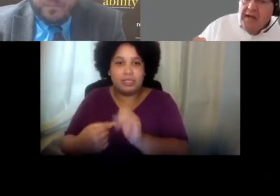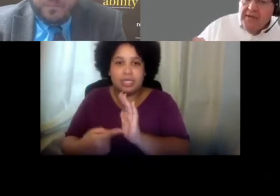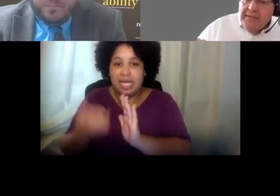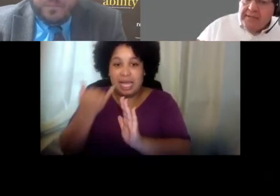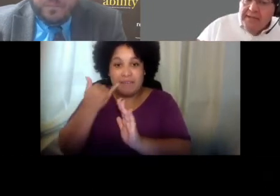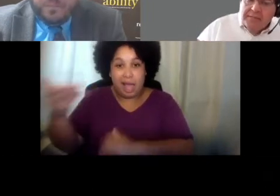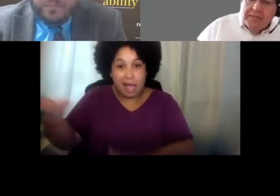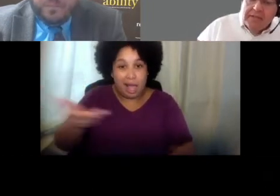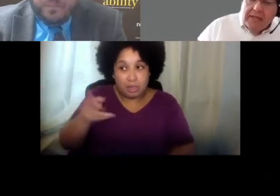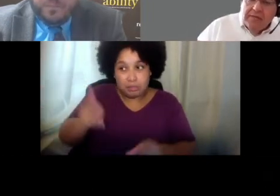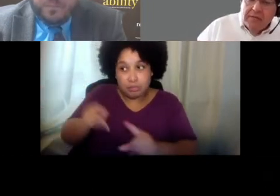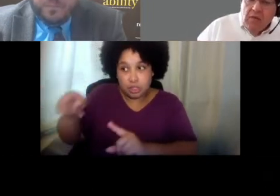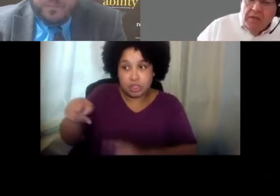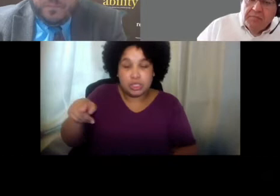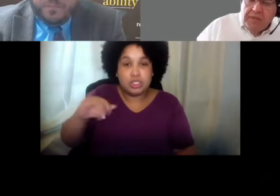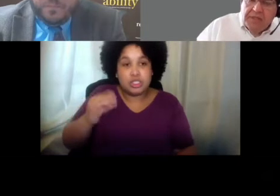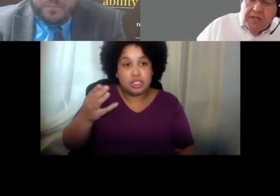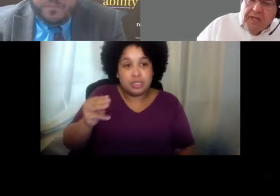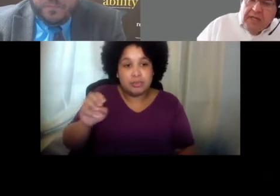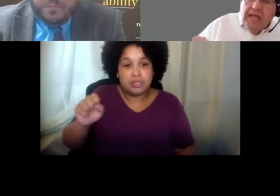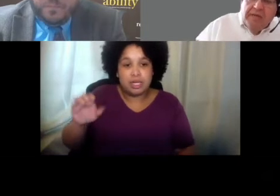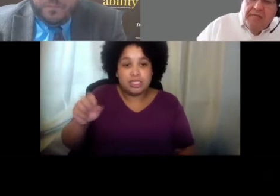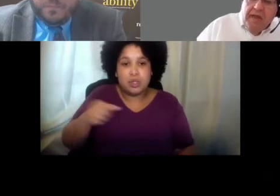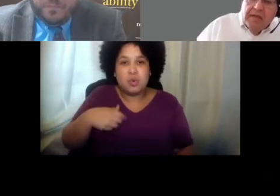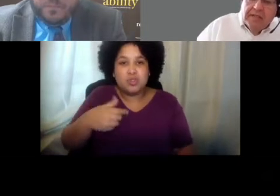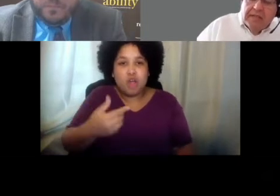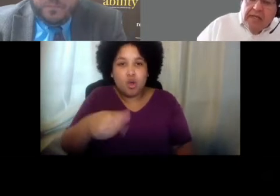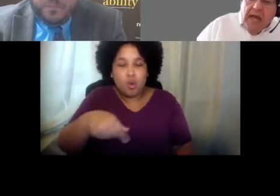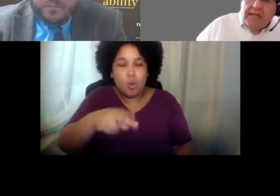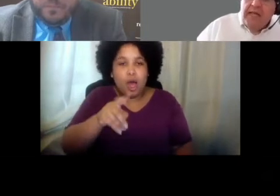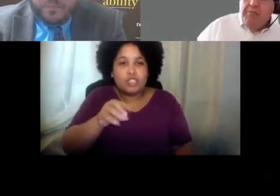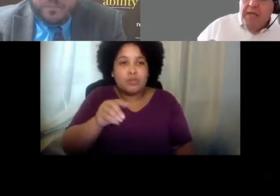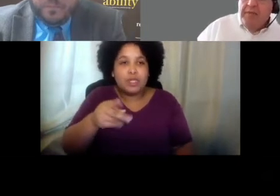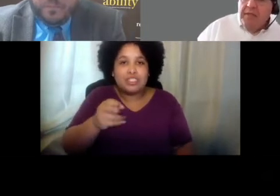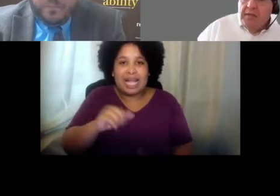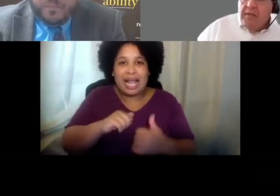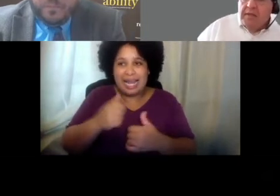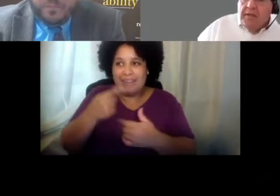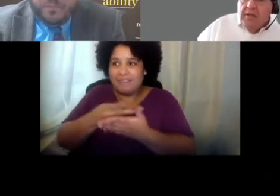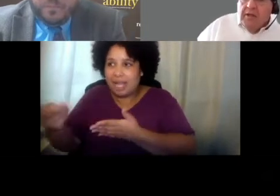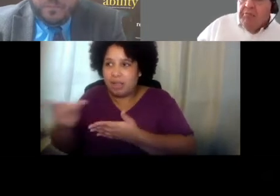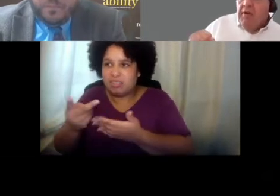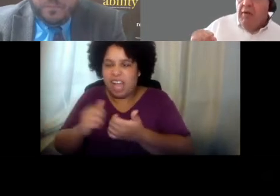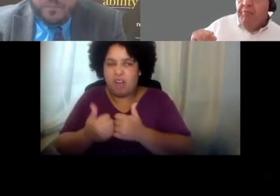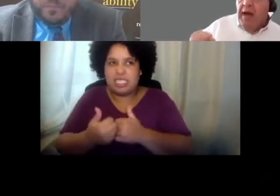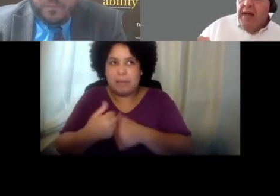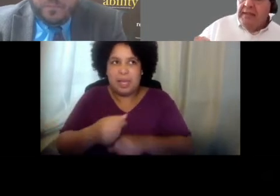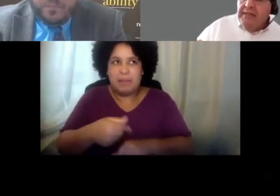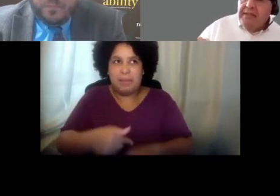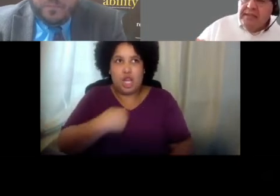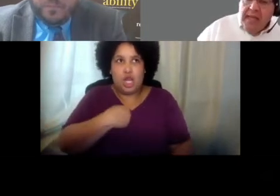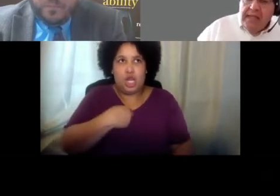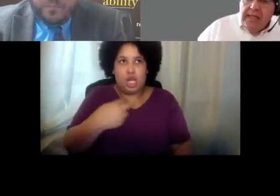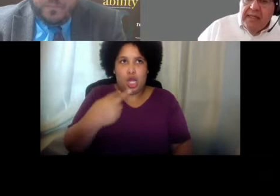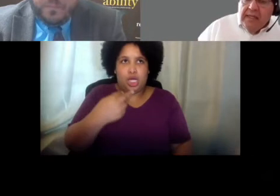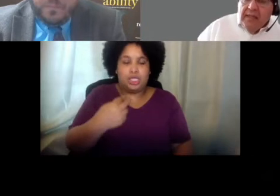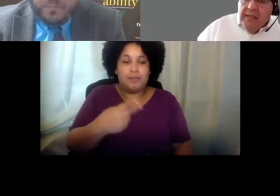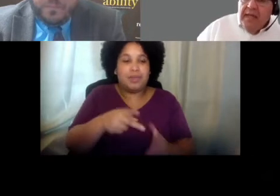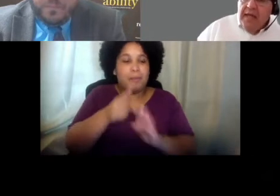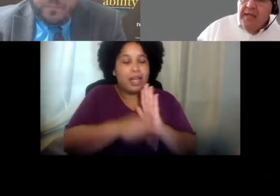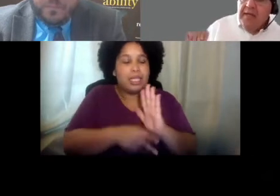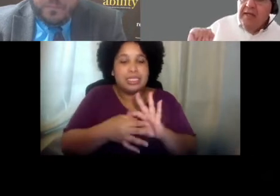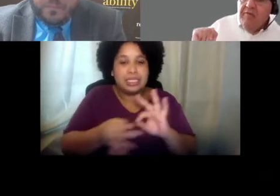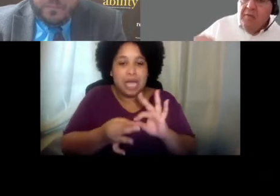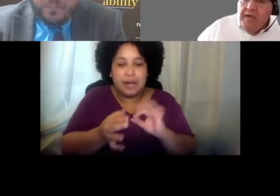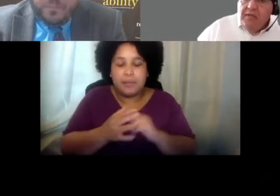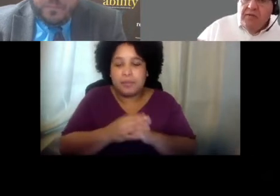going to hire this guy, Jim Sinocchi, who's a quadriplegic, and he fails, how does that make me look? But our policy stated